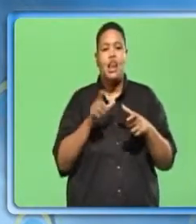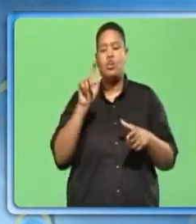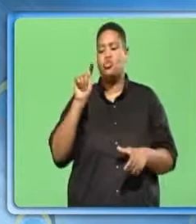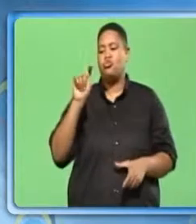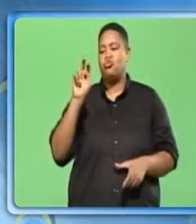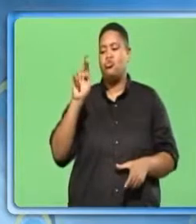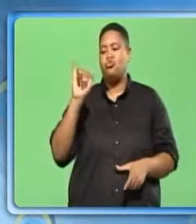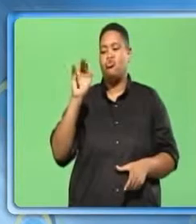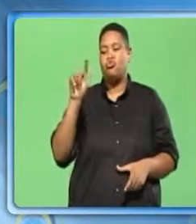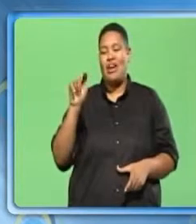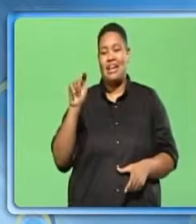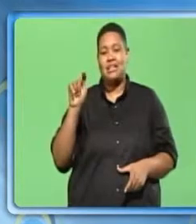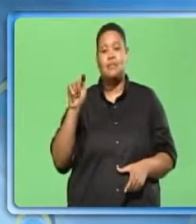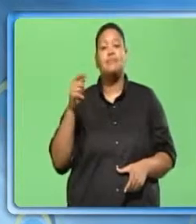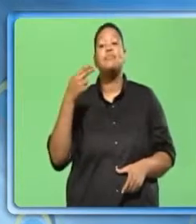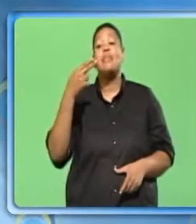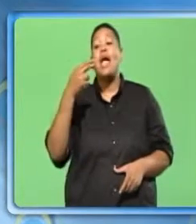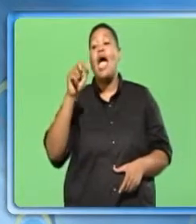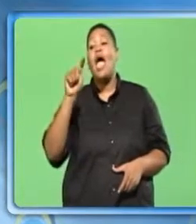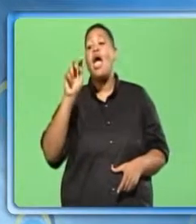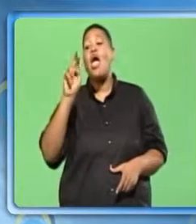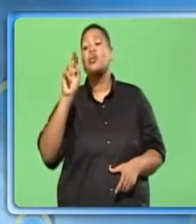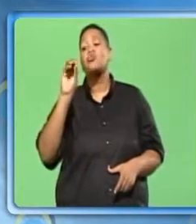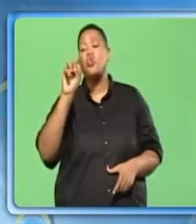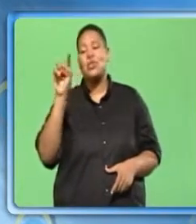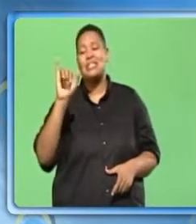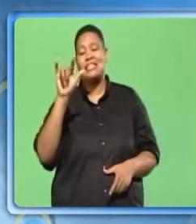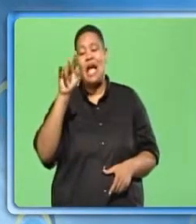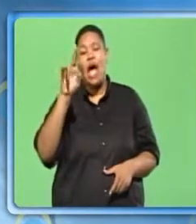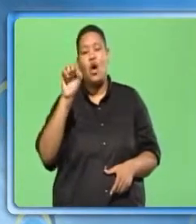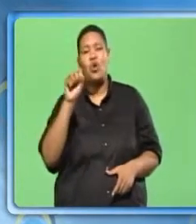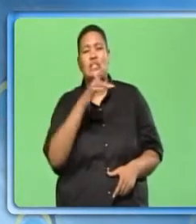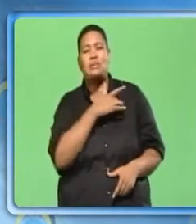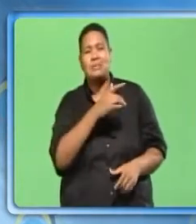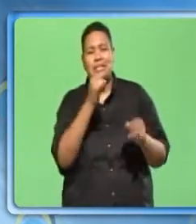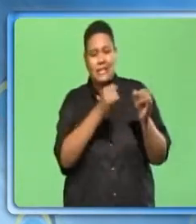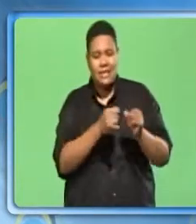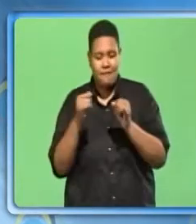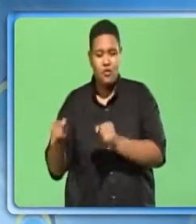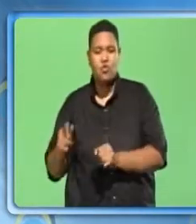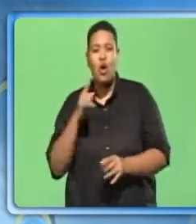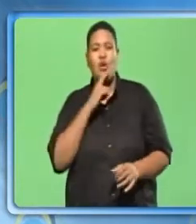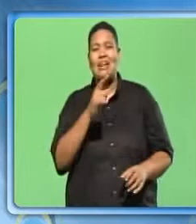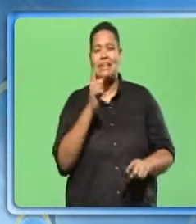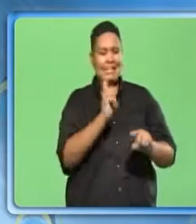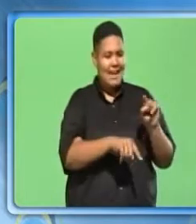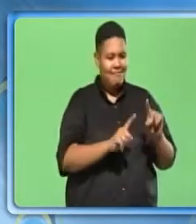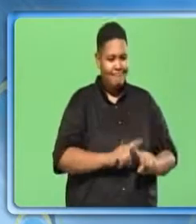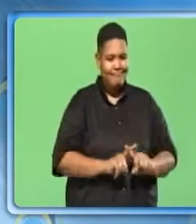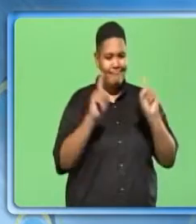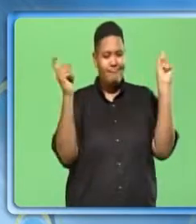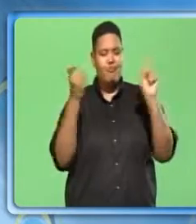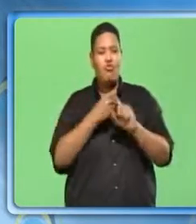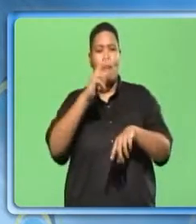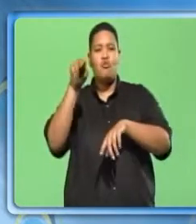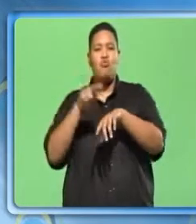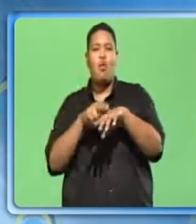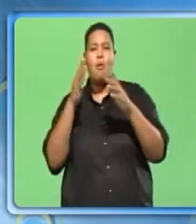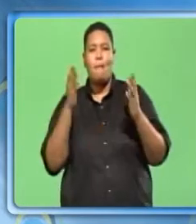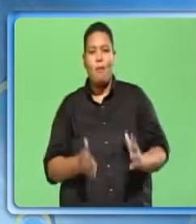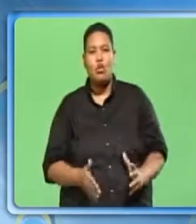are heterozygous for the sickle cell allele are generally indistinguishable from normal